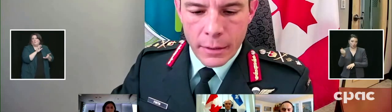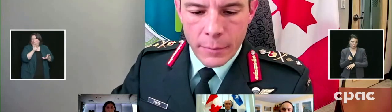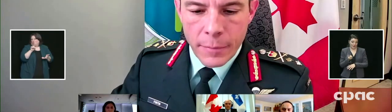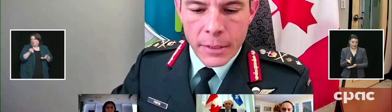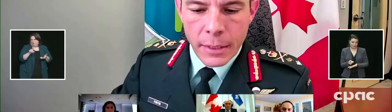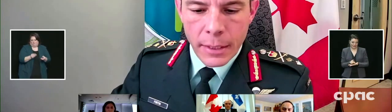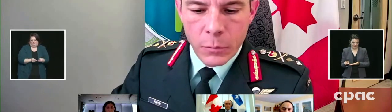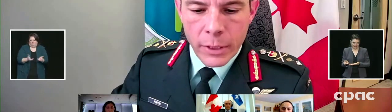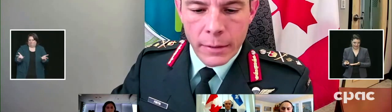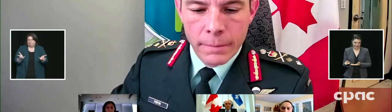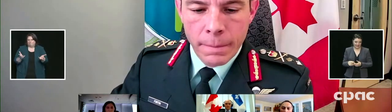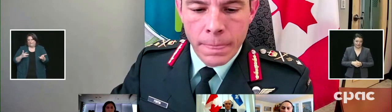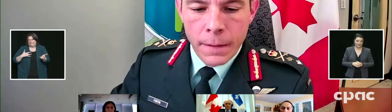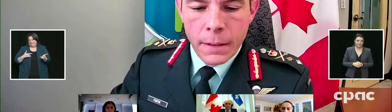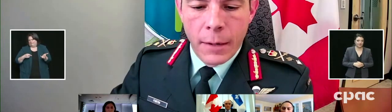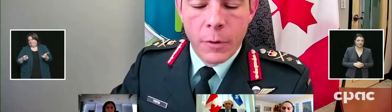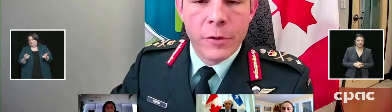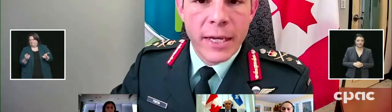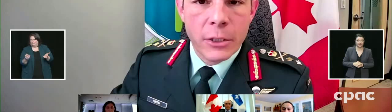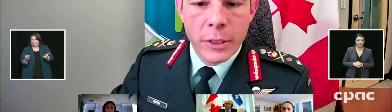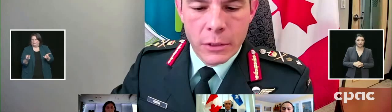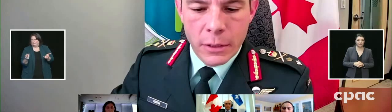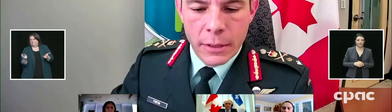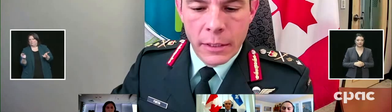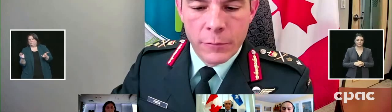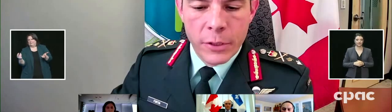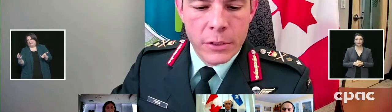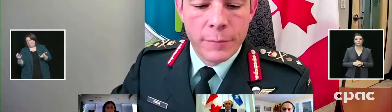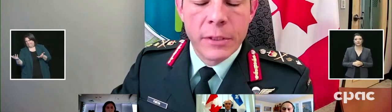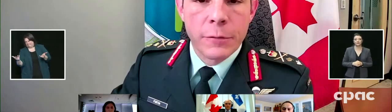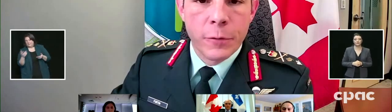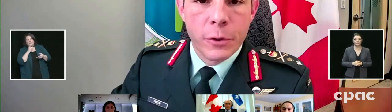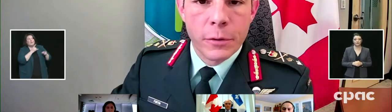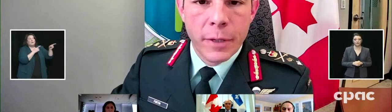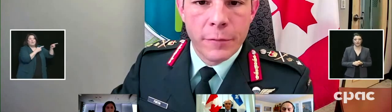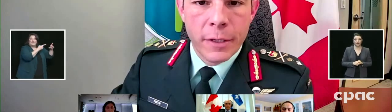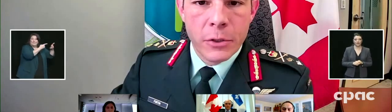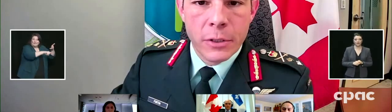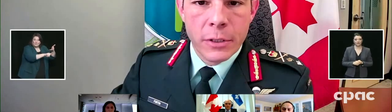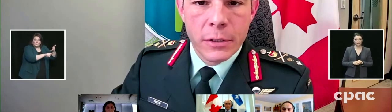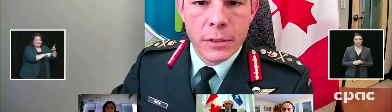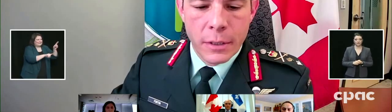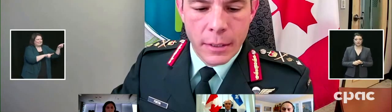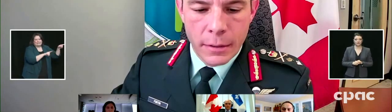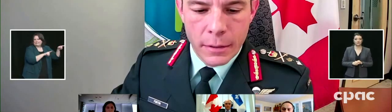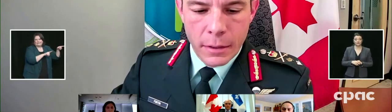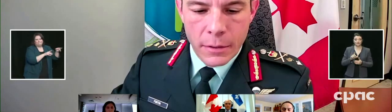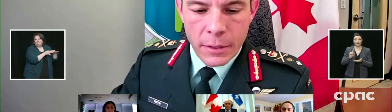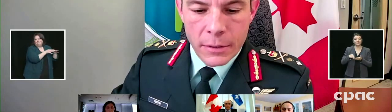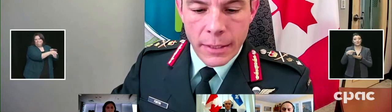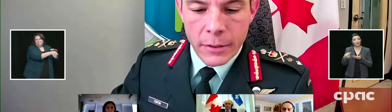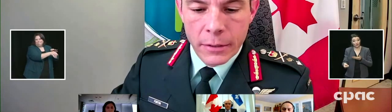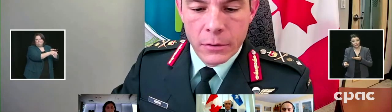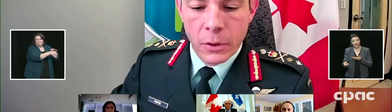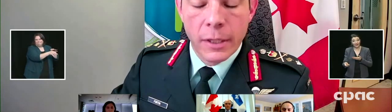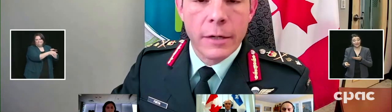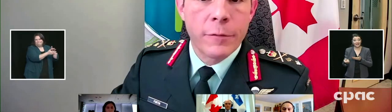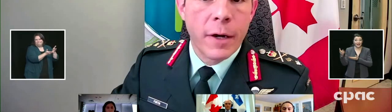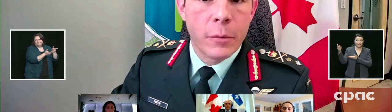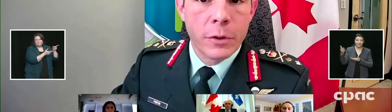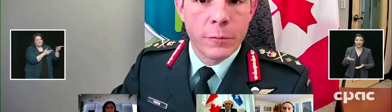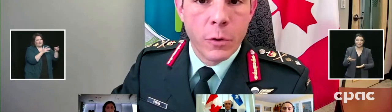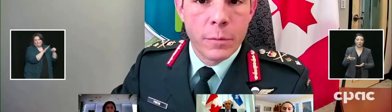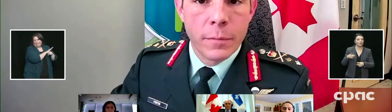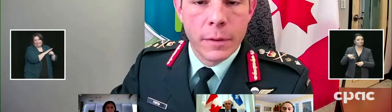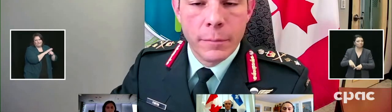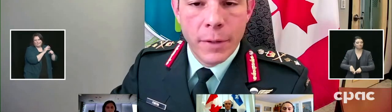by mid to end week. However, next week's deliveries have been deferred by Pfizer in their entirety. To clarify,